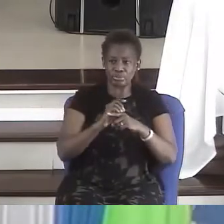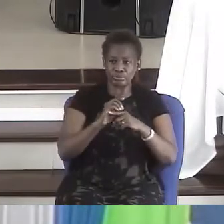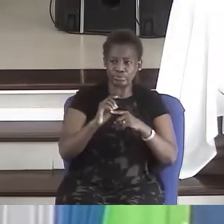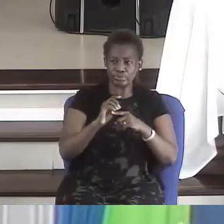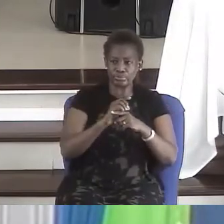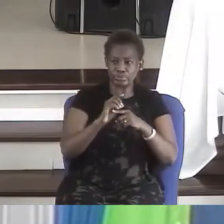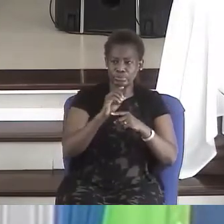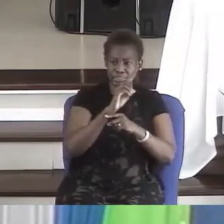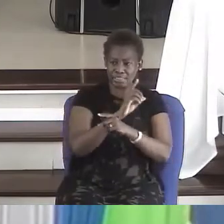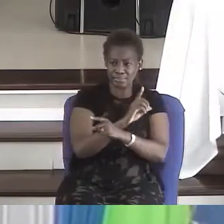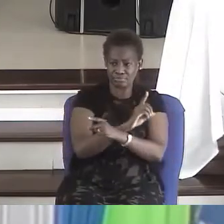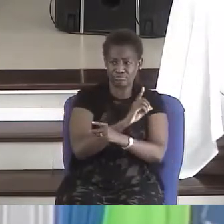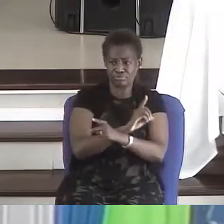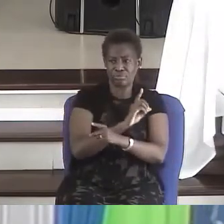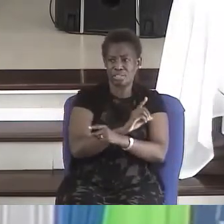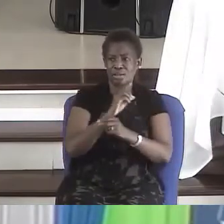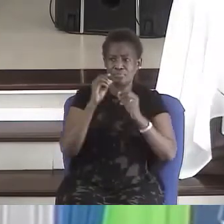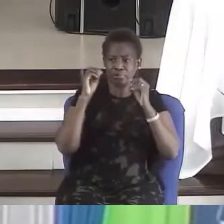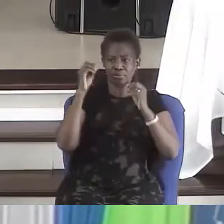and duty.